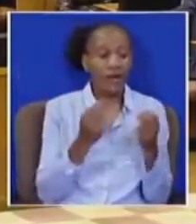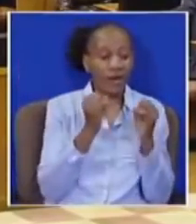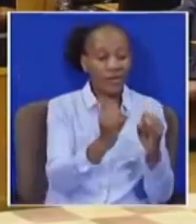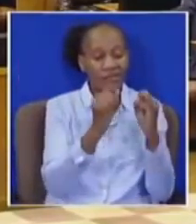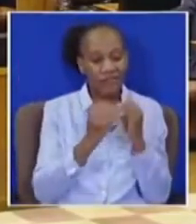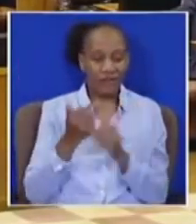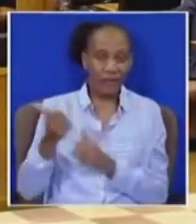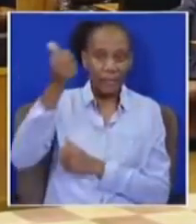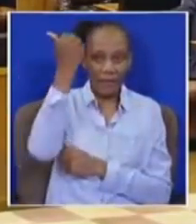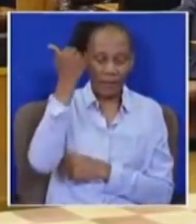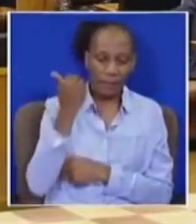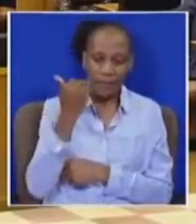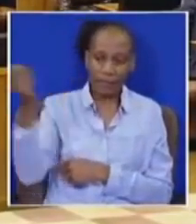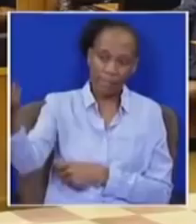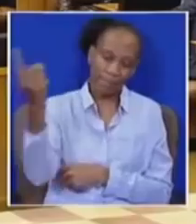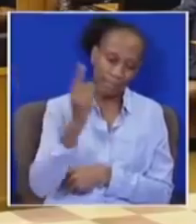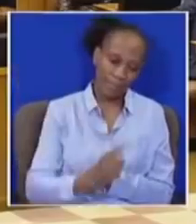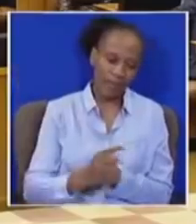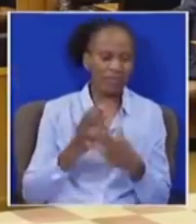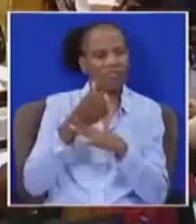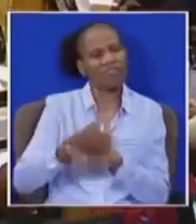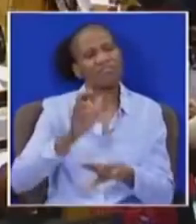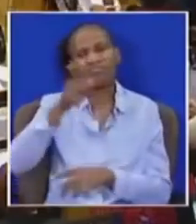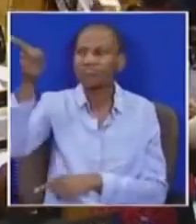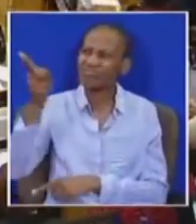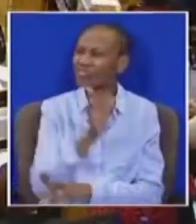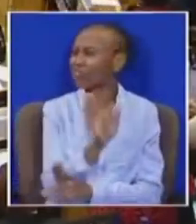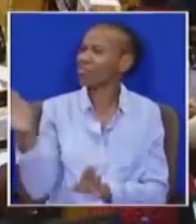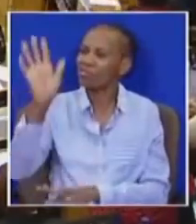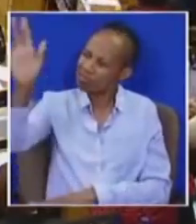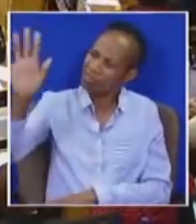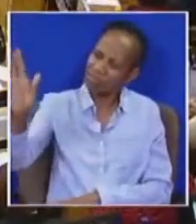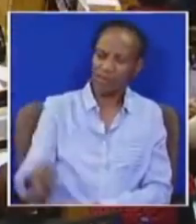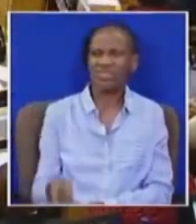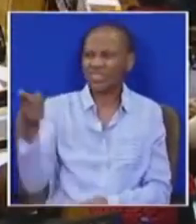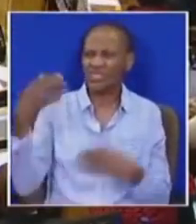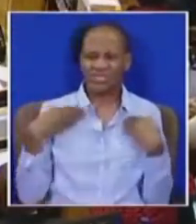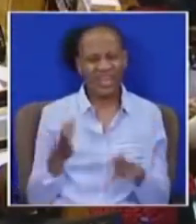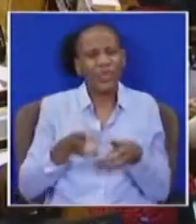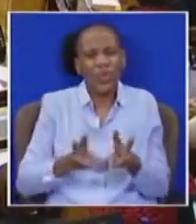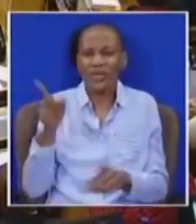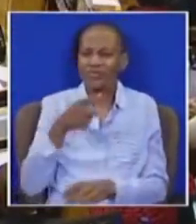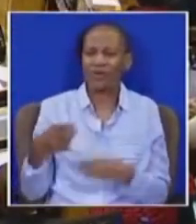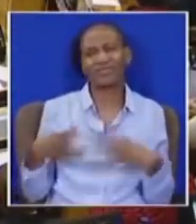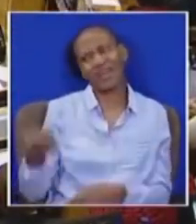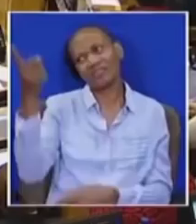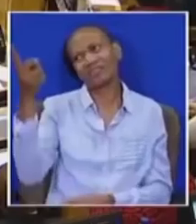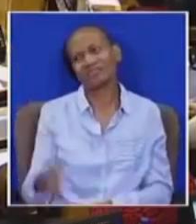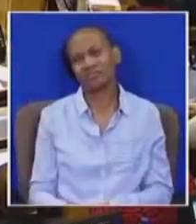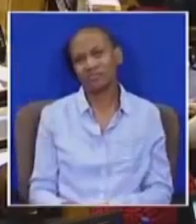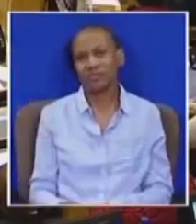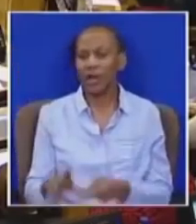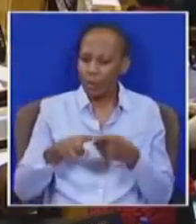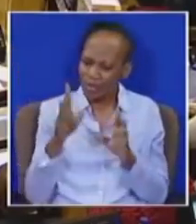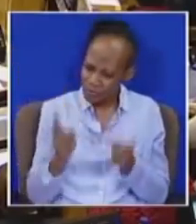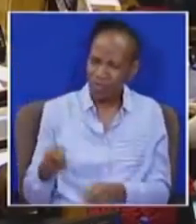Justice to... No, you're out of order, Speaker. You're out of order. No. You are starting on a wrong footing, Speaker. On a point